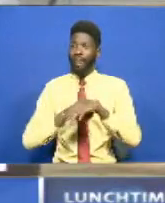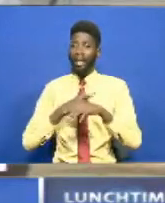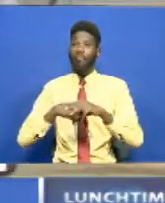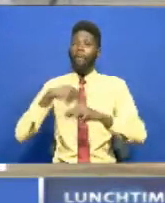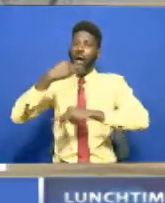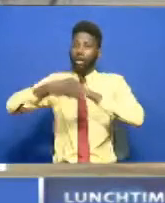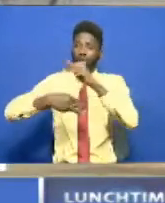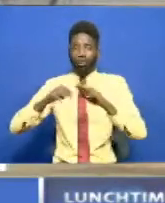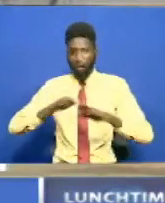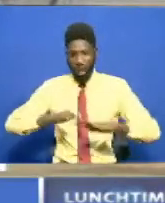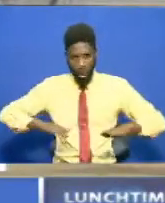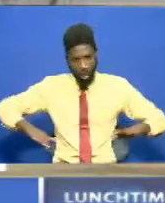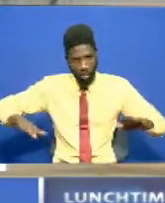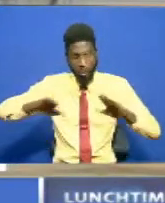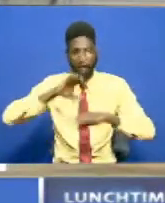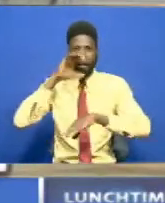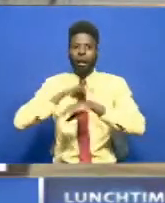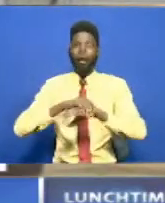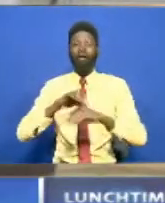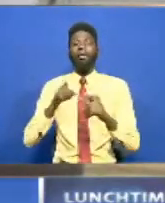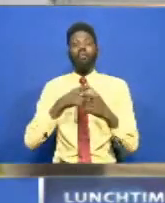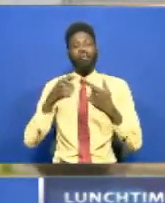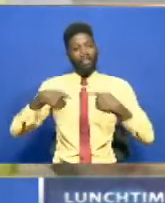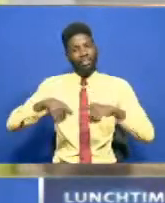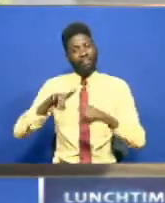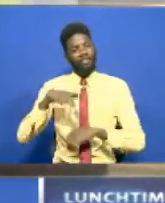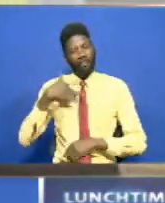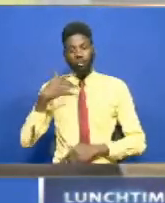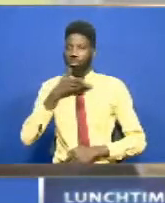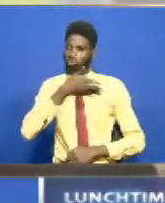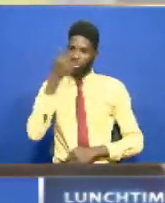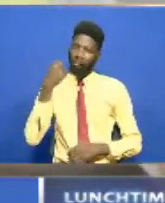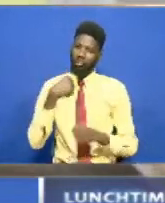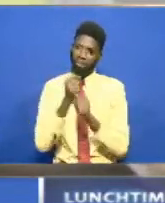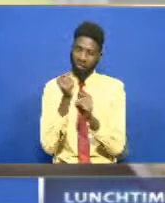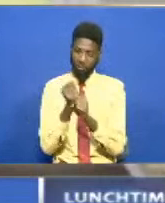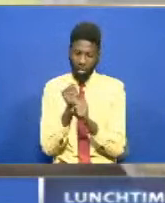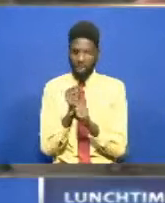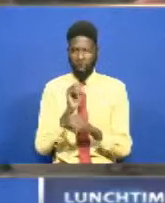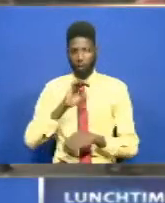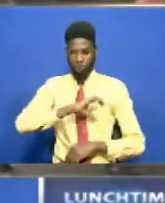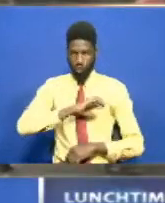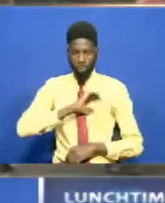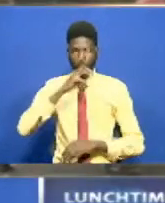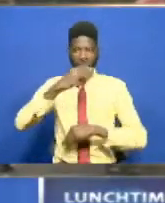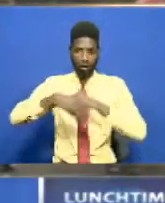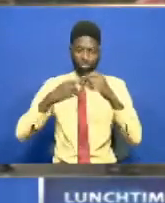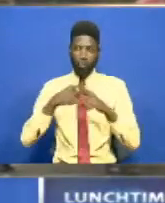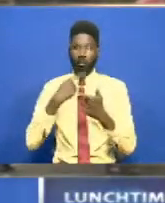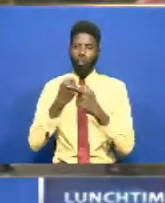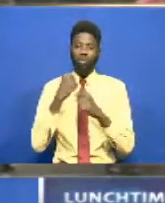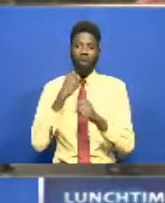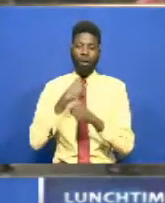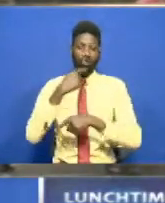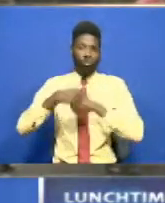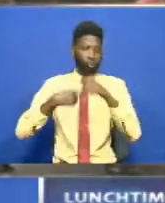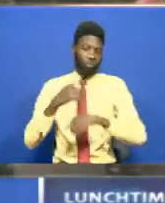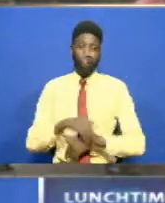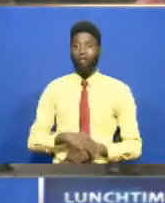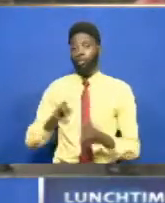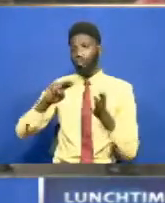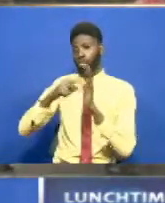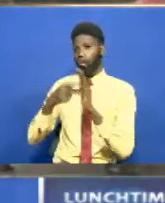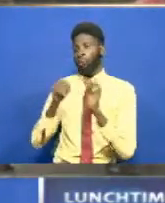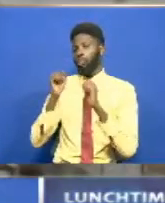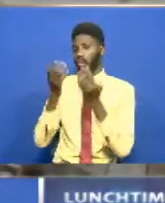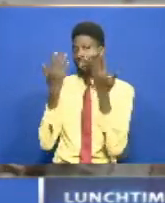hapa na imeona imekaonelea wache chitengeneze hizo materials ndio ifanyie kazi. The whole project has an expected completion date